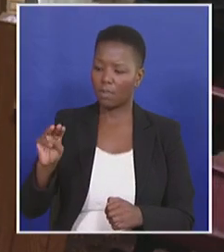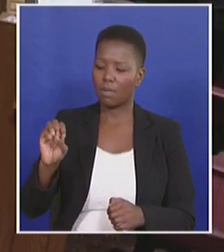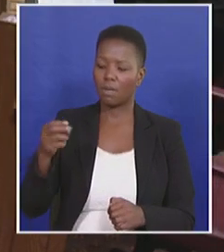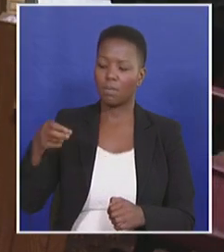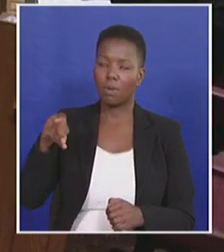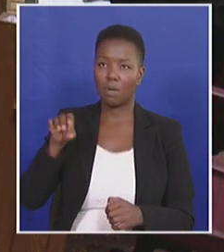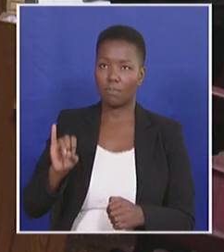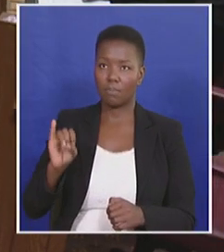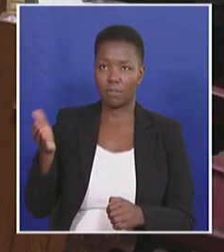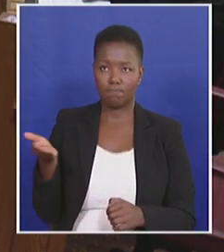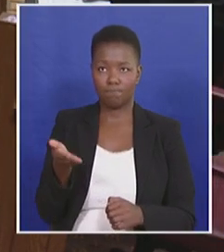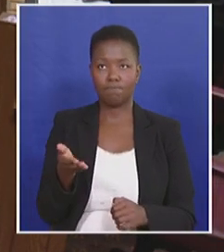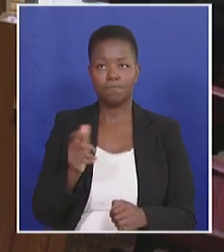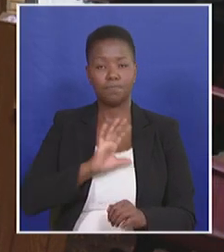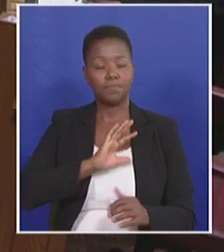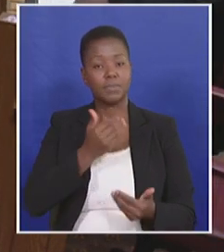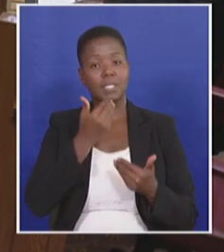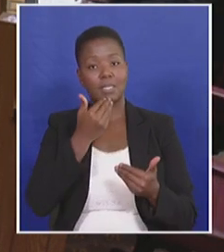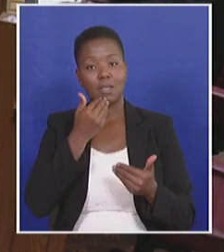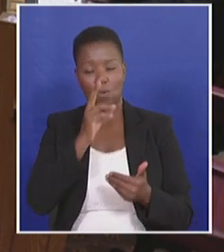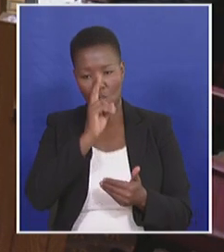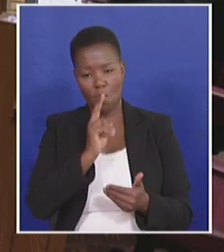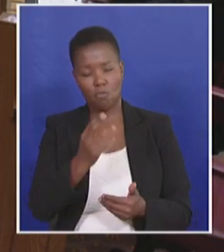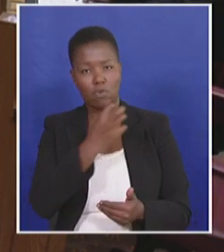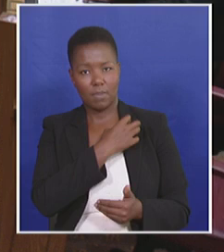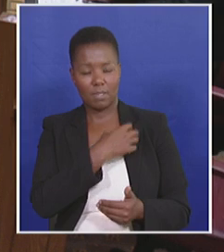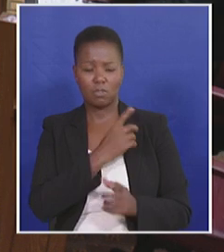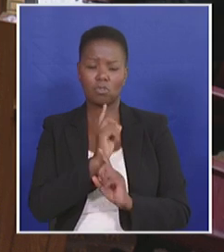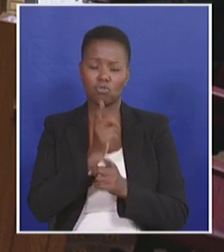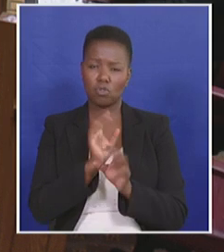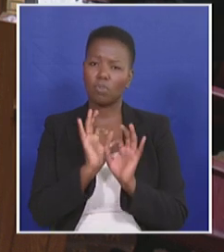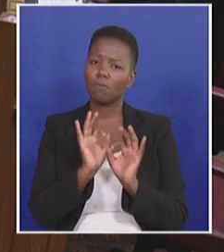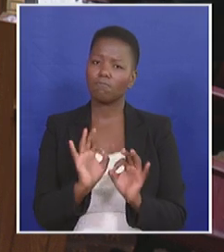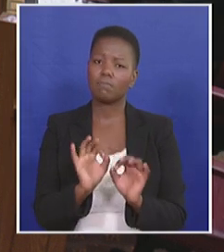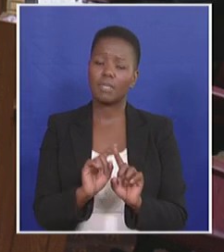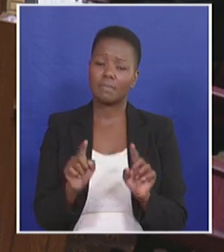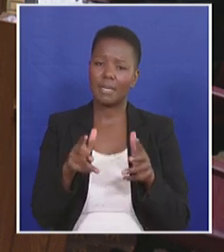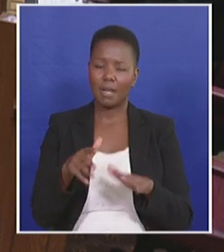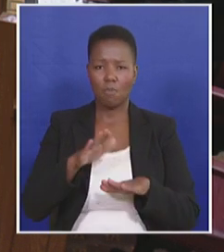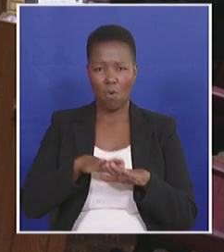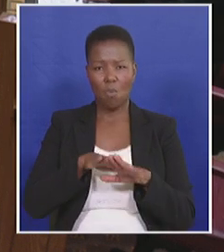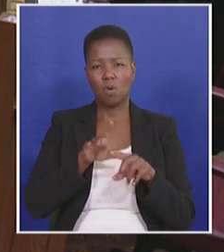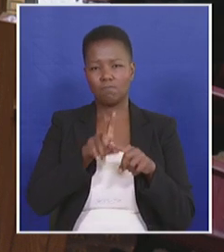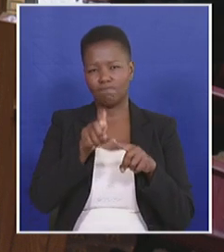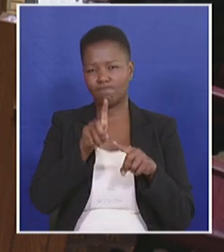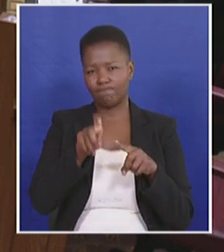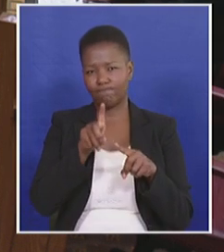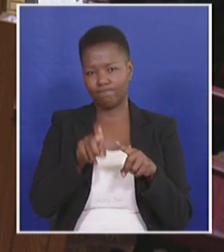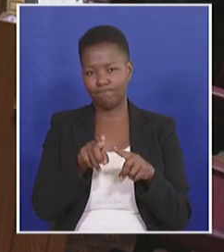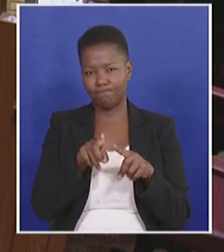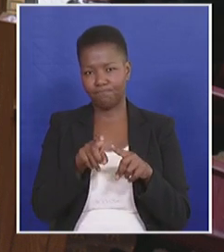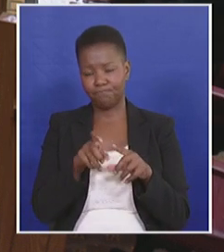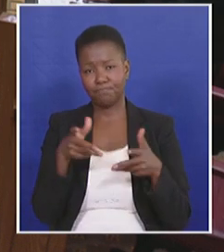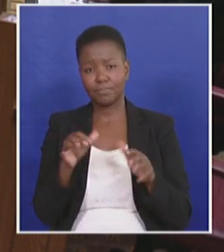Thank you very much, Honorable Minister, for the response. But I just want to pursue it, Honorable Minister, that